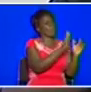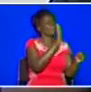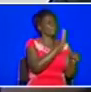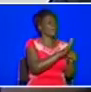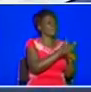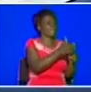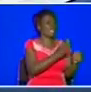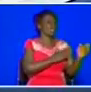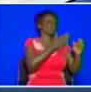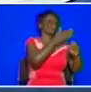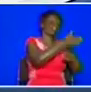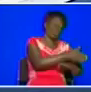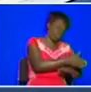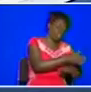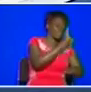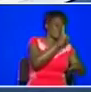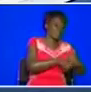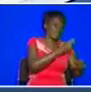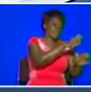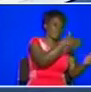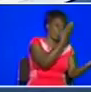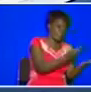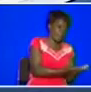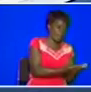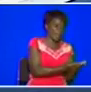say you will cross because when you need there. To get